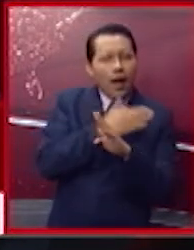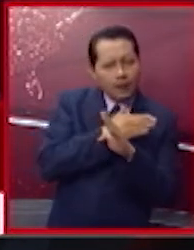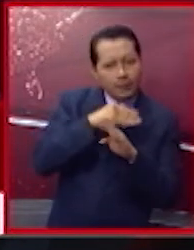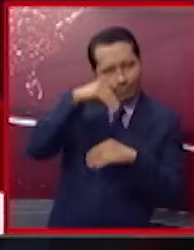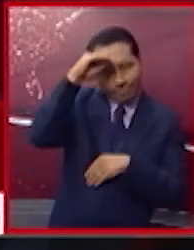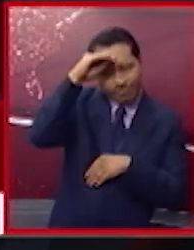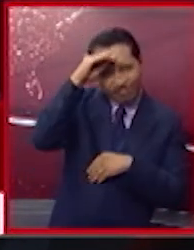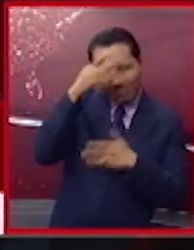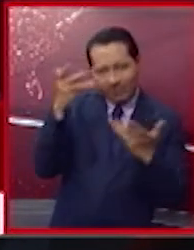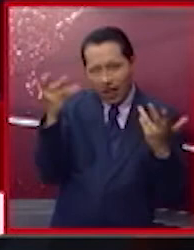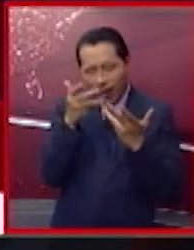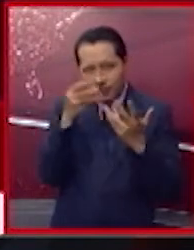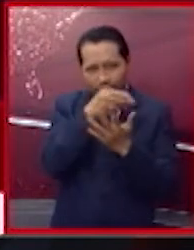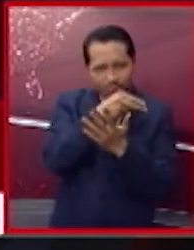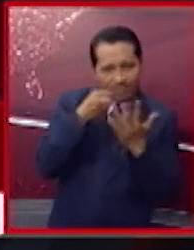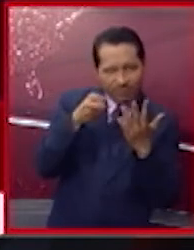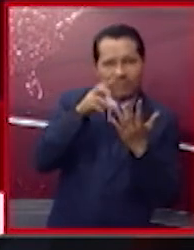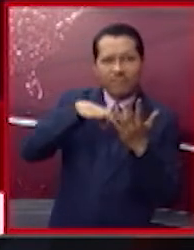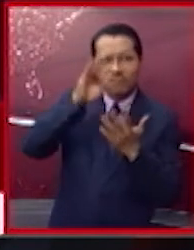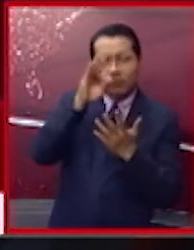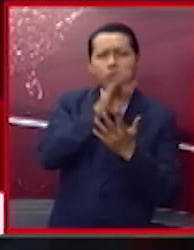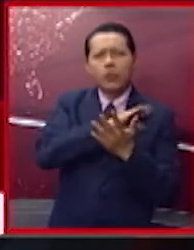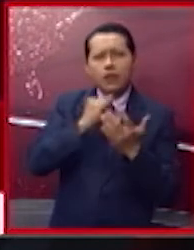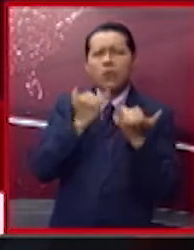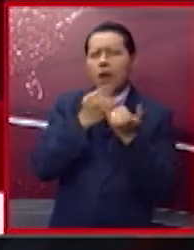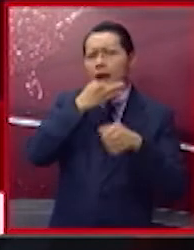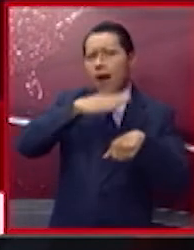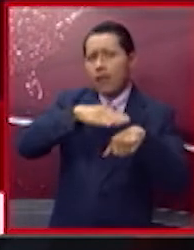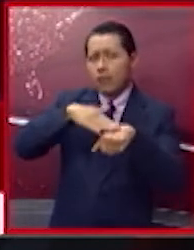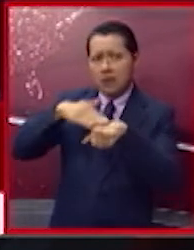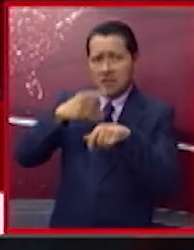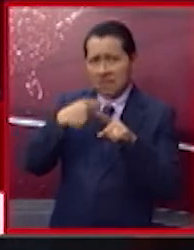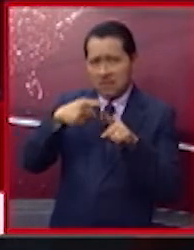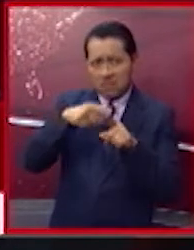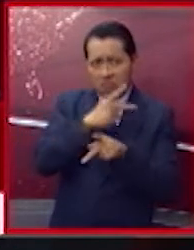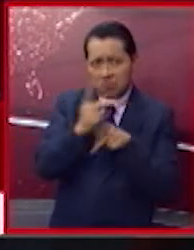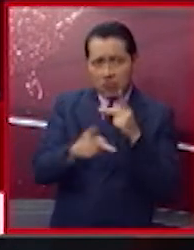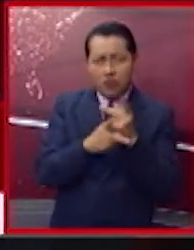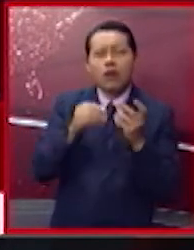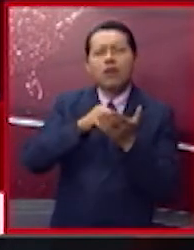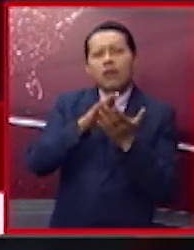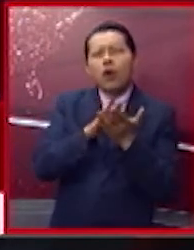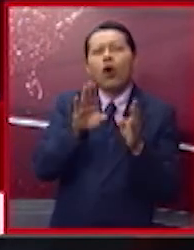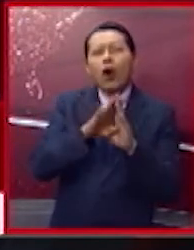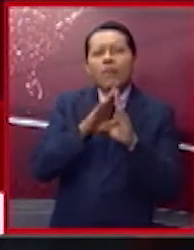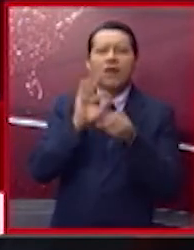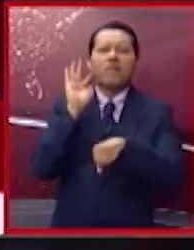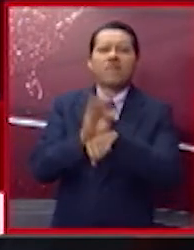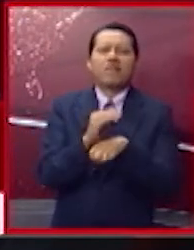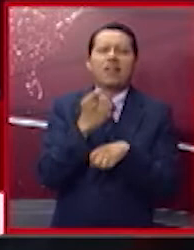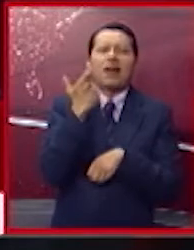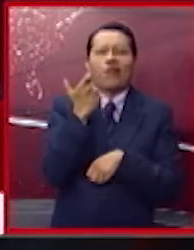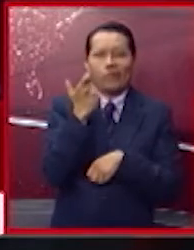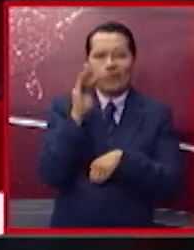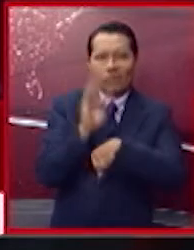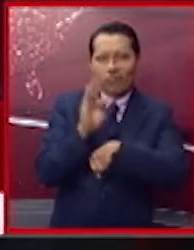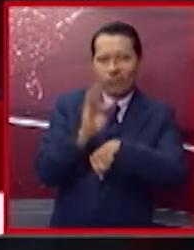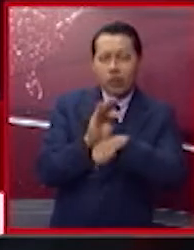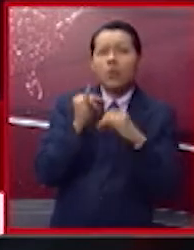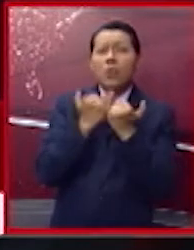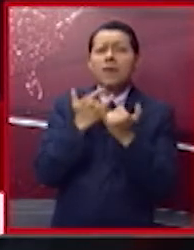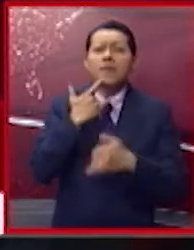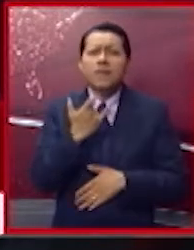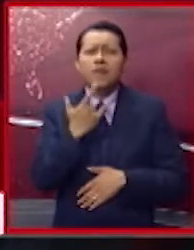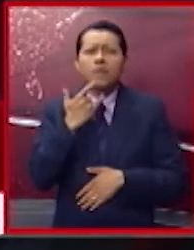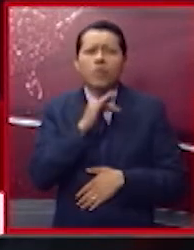strong, what I call productivist policies, that are designed to strengthen the real economy, just as